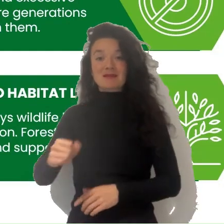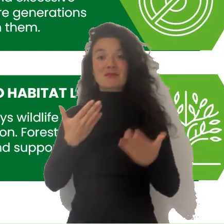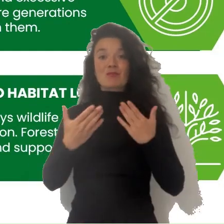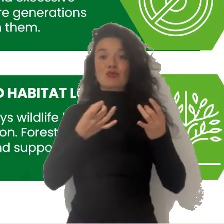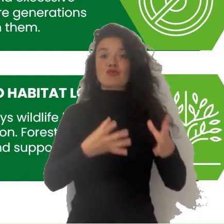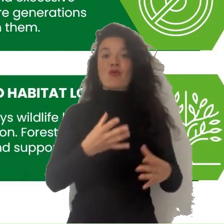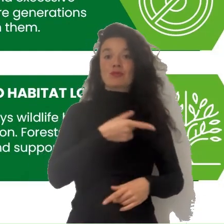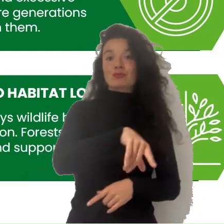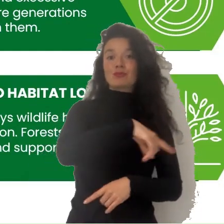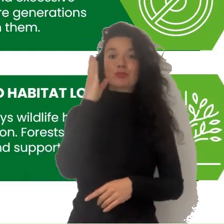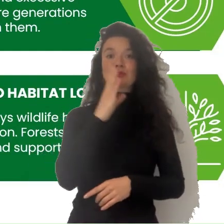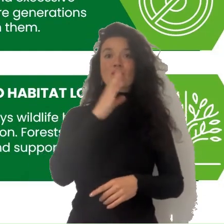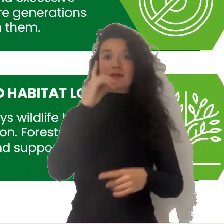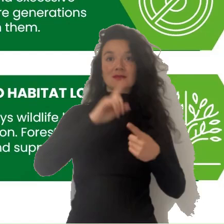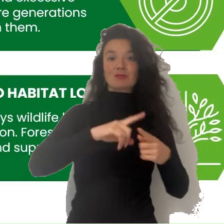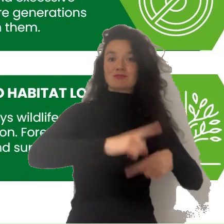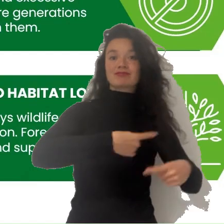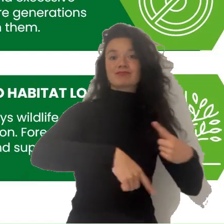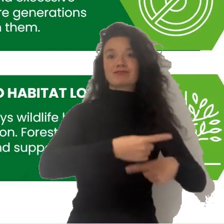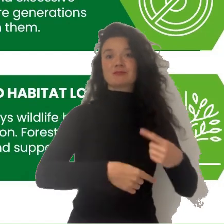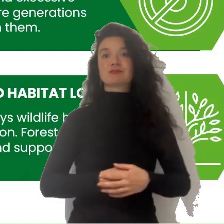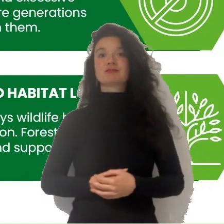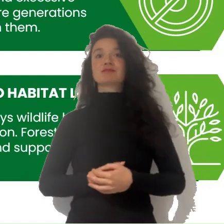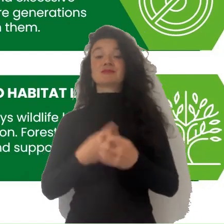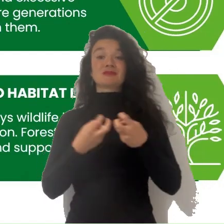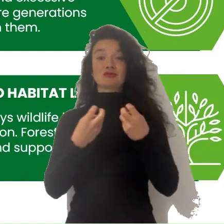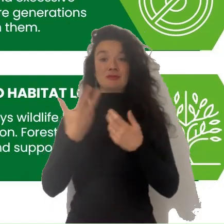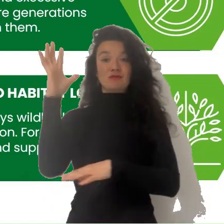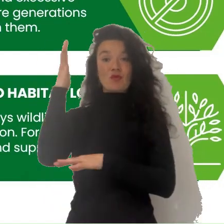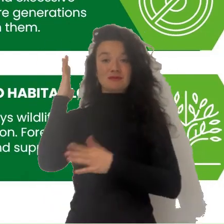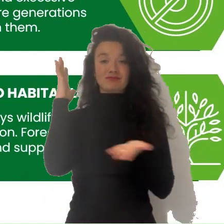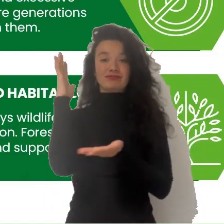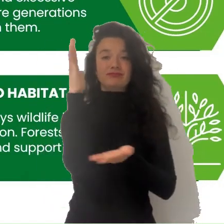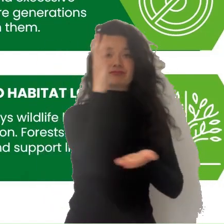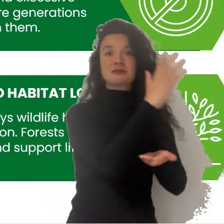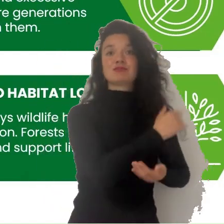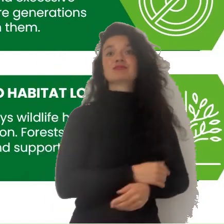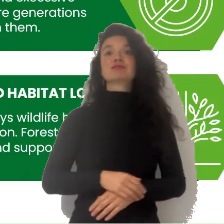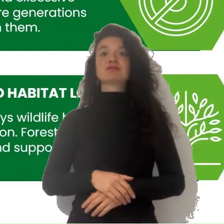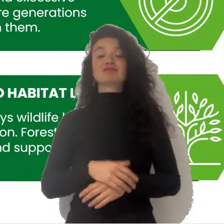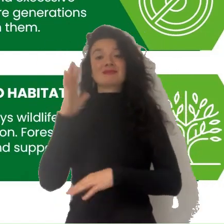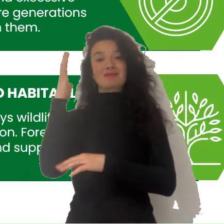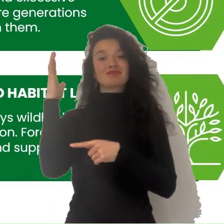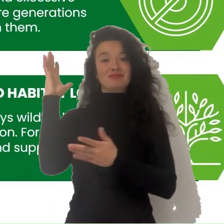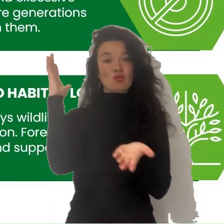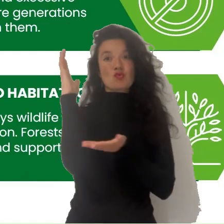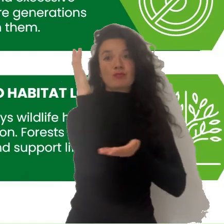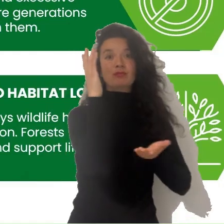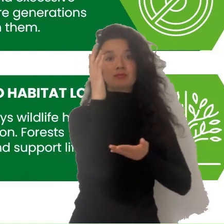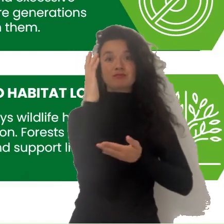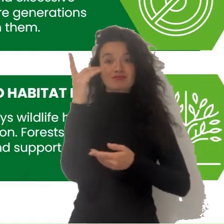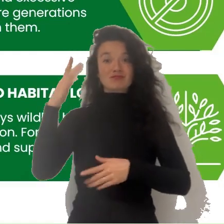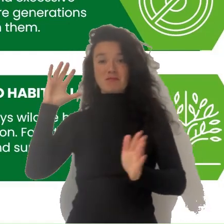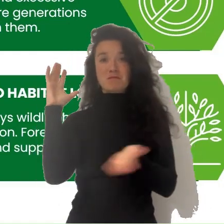is deforestation. By cutting trees, we are cutting trees faster than the speed that we are